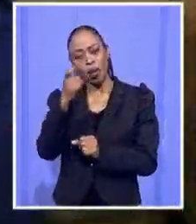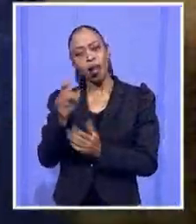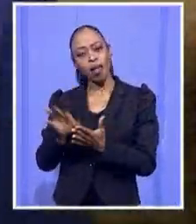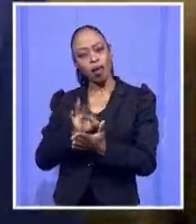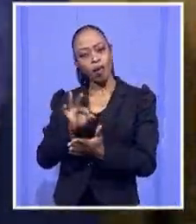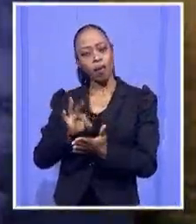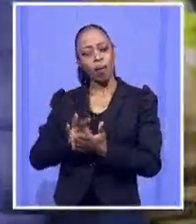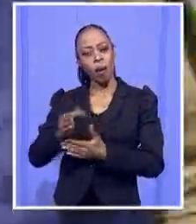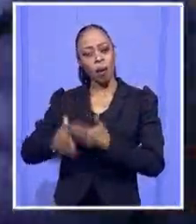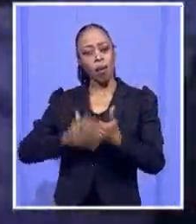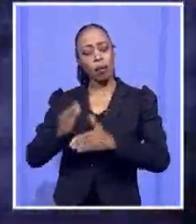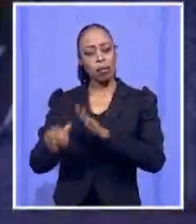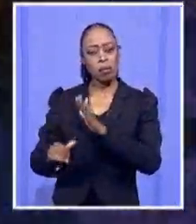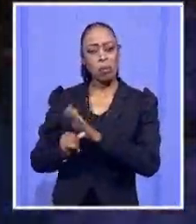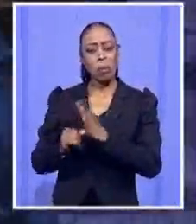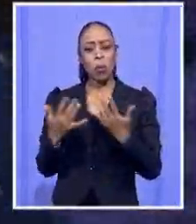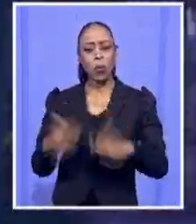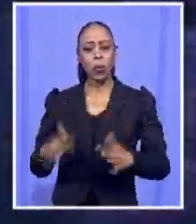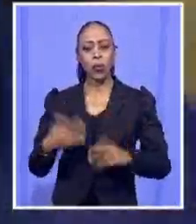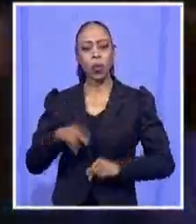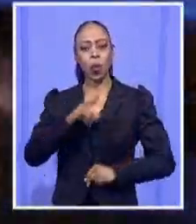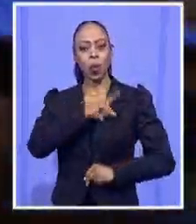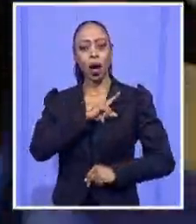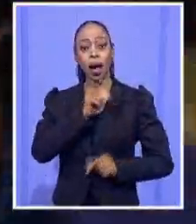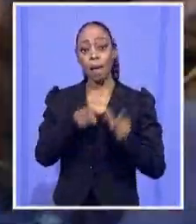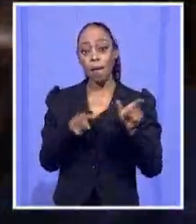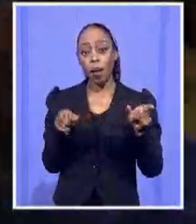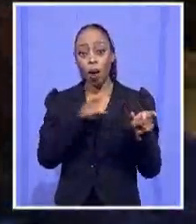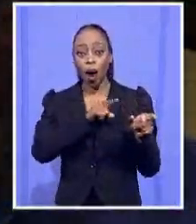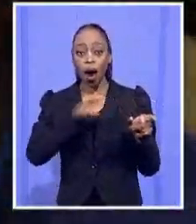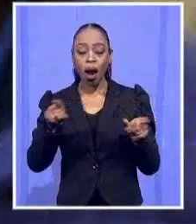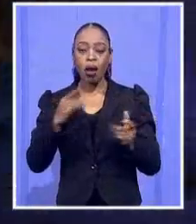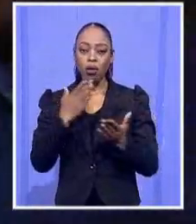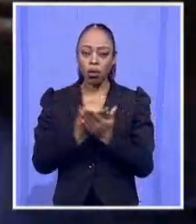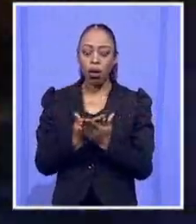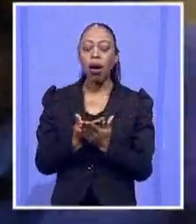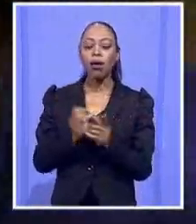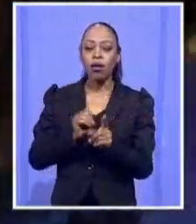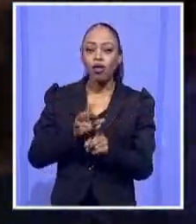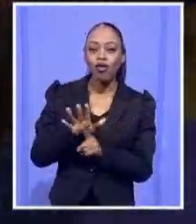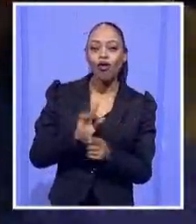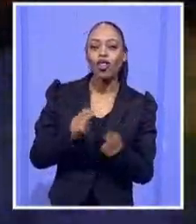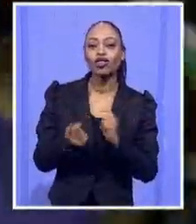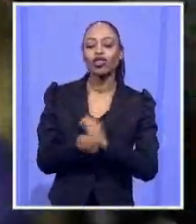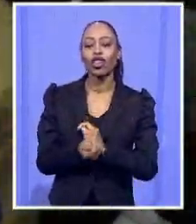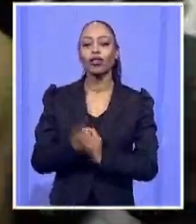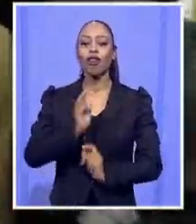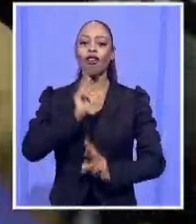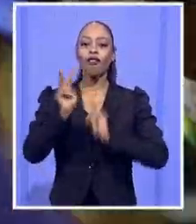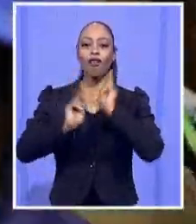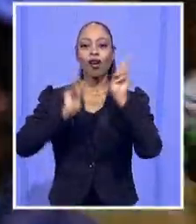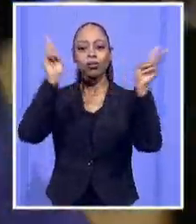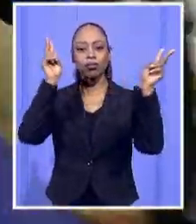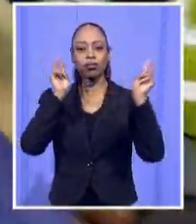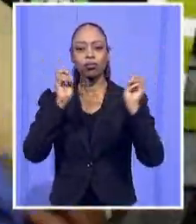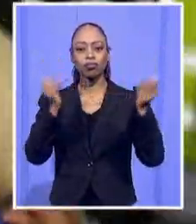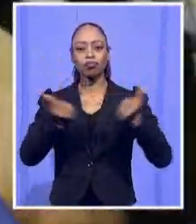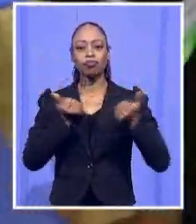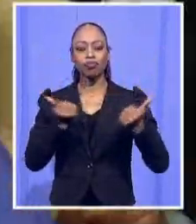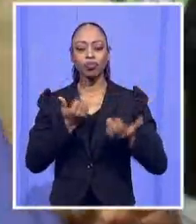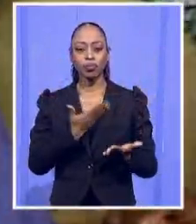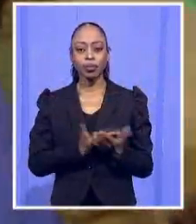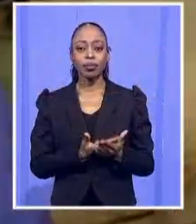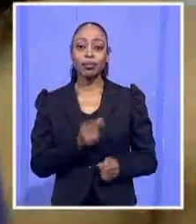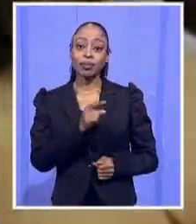as a time for them to make a change. Some saying it is time for them to have their voices heard. For former Prime Minister Raila Odinga,